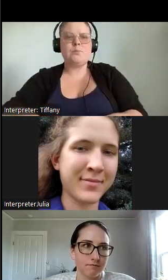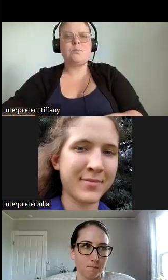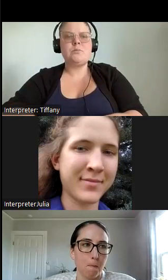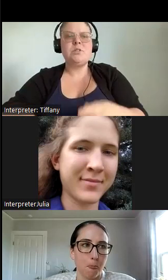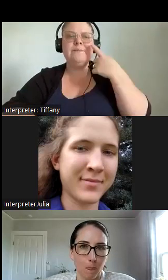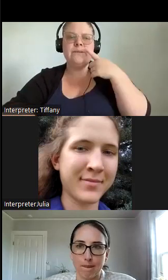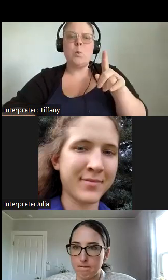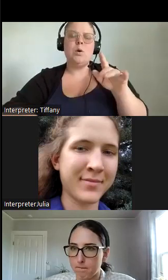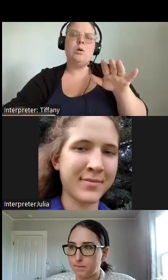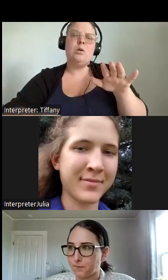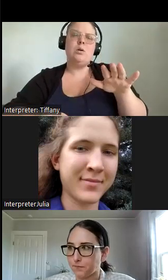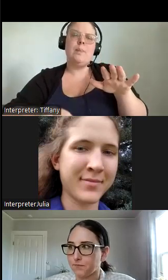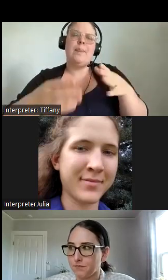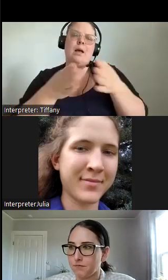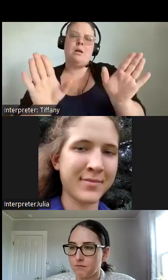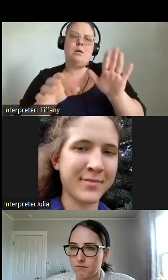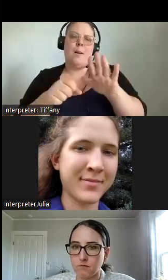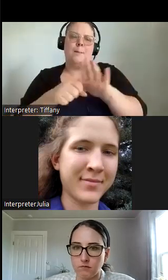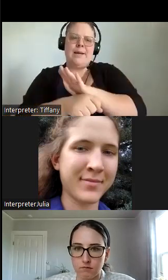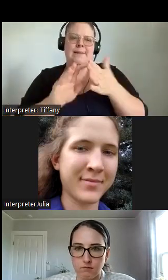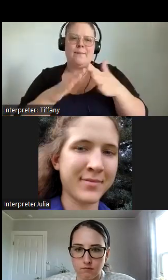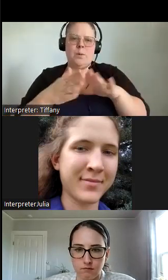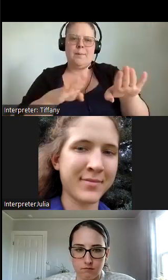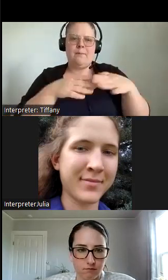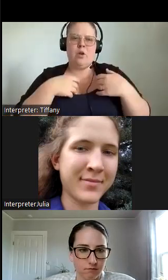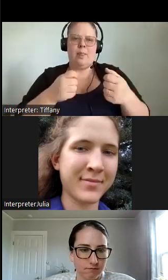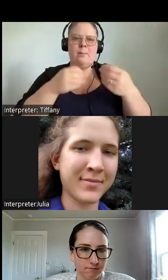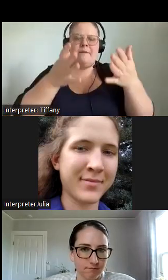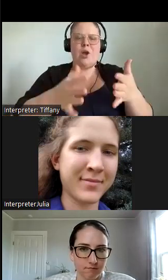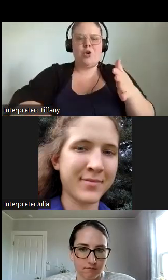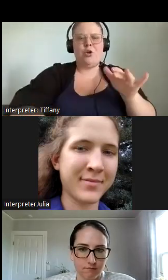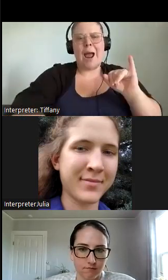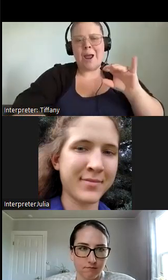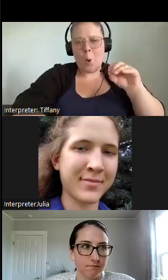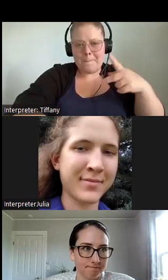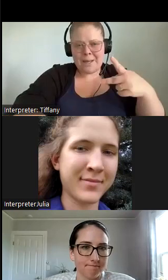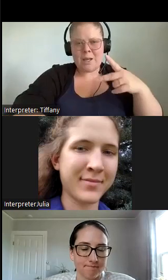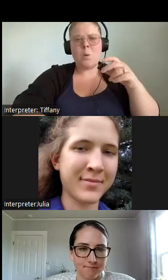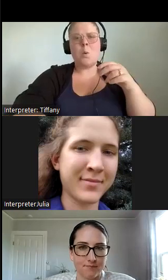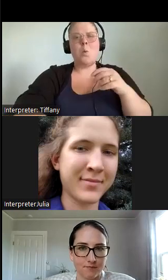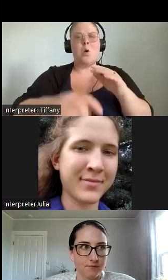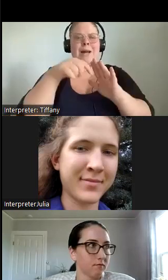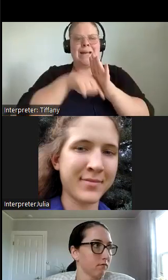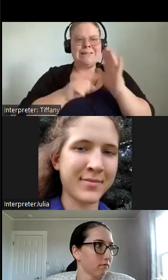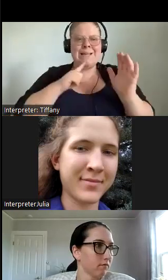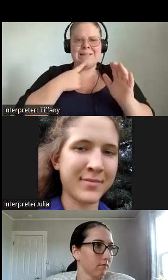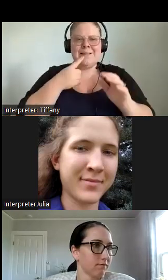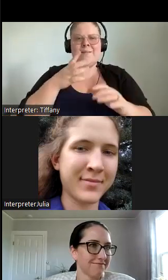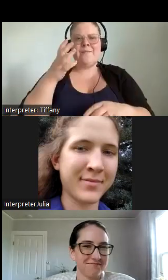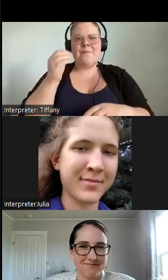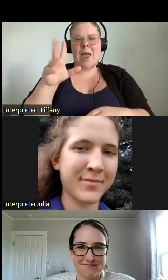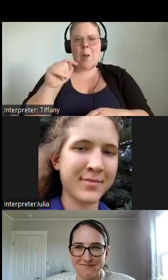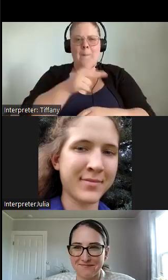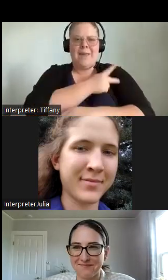comprehensive community behavioral health provider portion, is IOP, or intensive outpatient services, try to